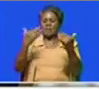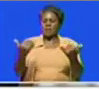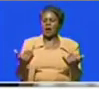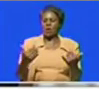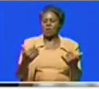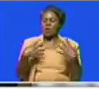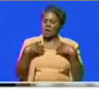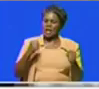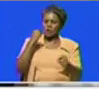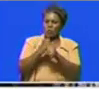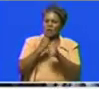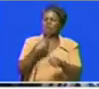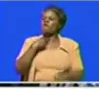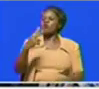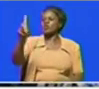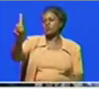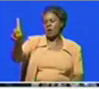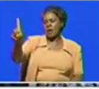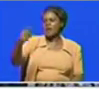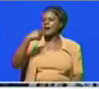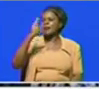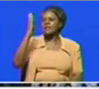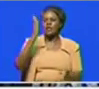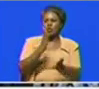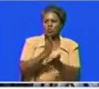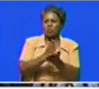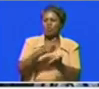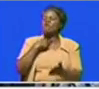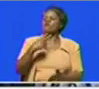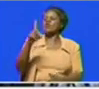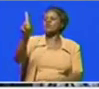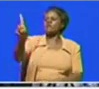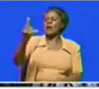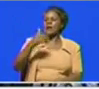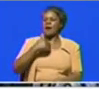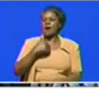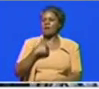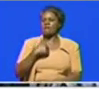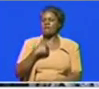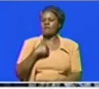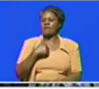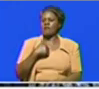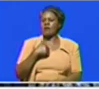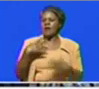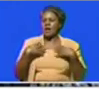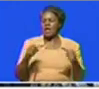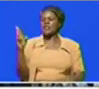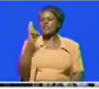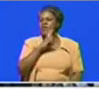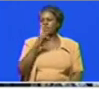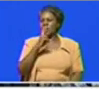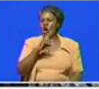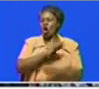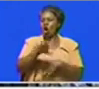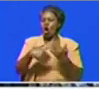health workers to speak with one voice. And I can tell you, we are speaking with one voice. They are either increasing health risk allowance for all health